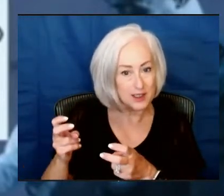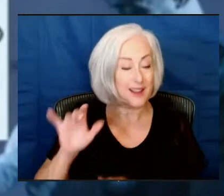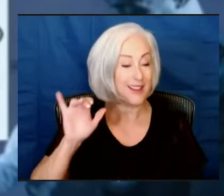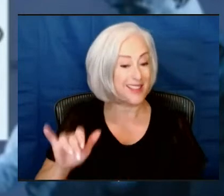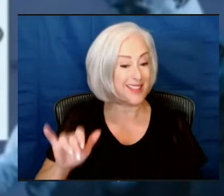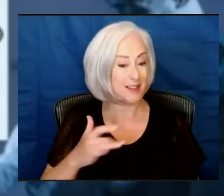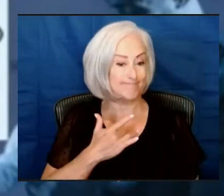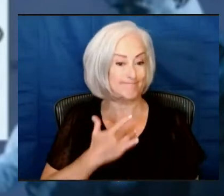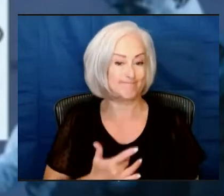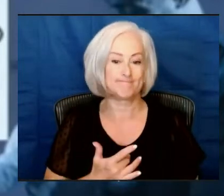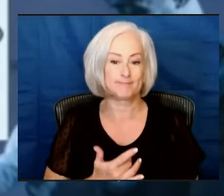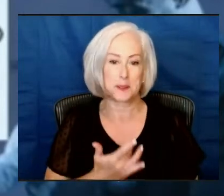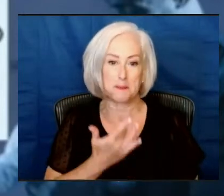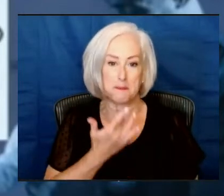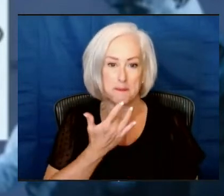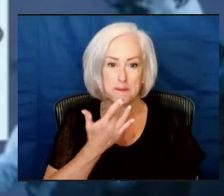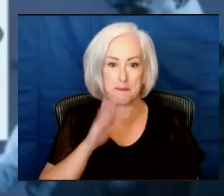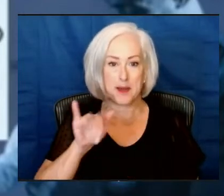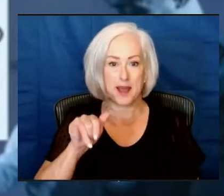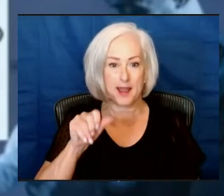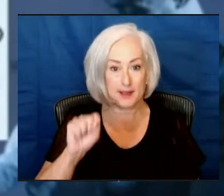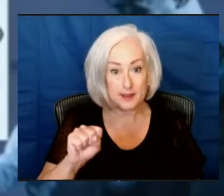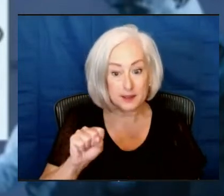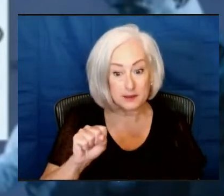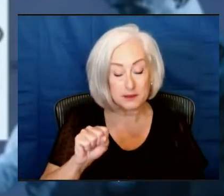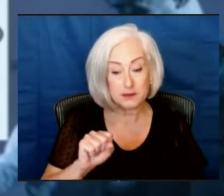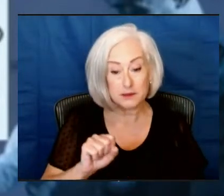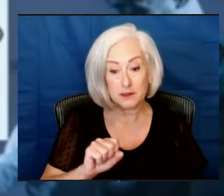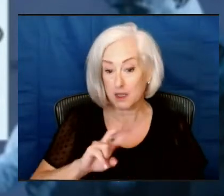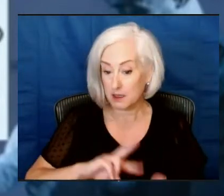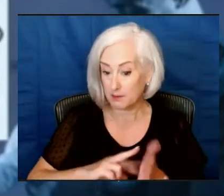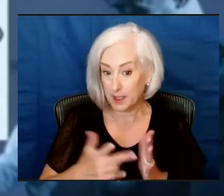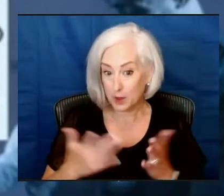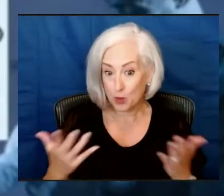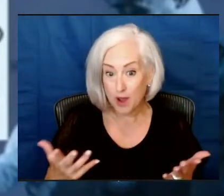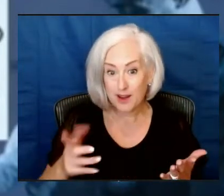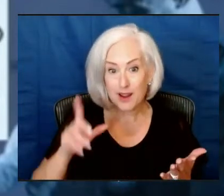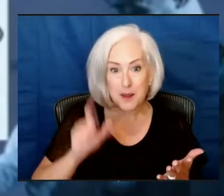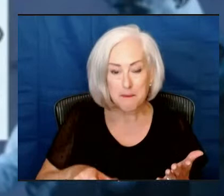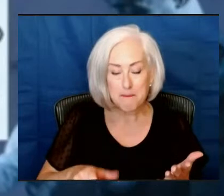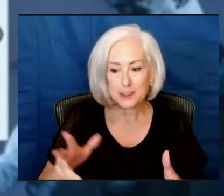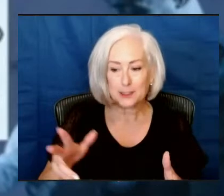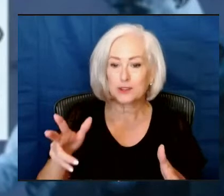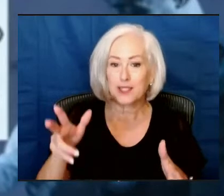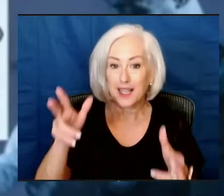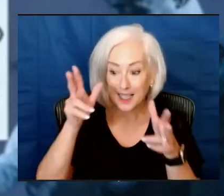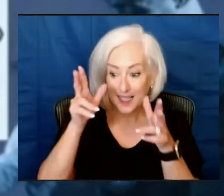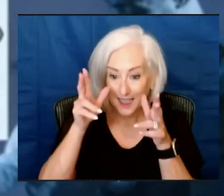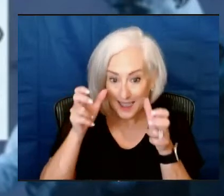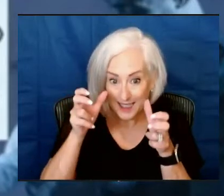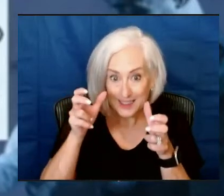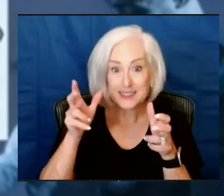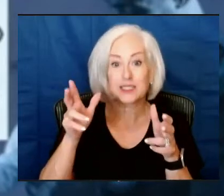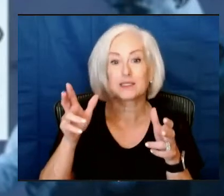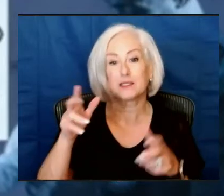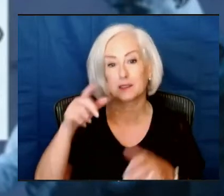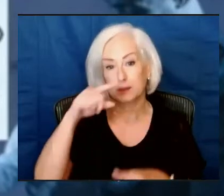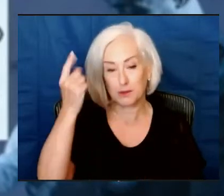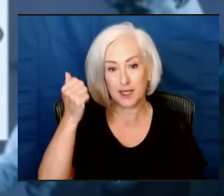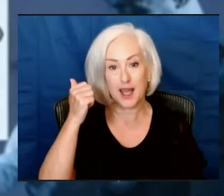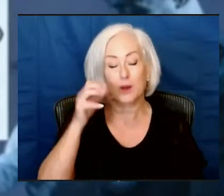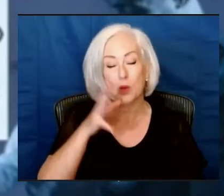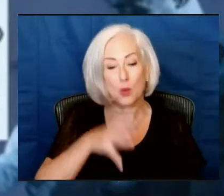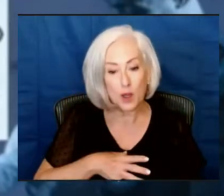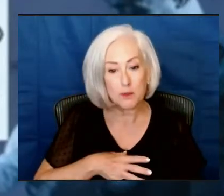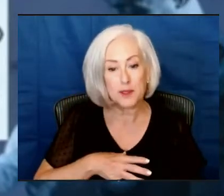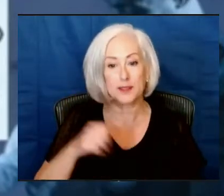And so the reality is that we have to look at listening to Black women, seeing Black women, listening to Black girls, seeing Black girls,